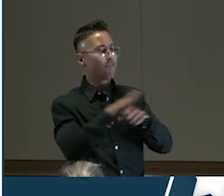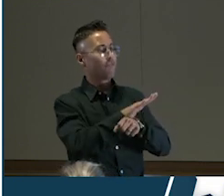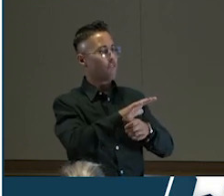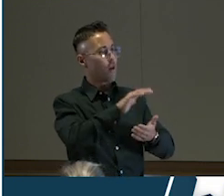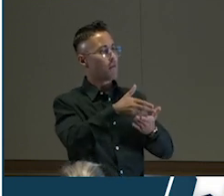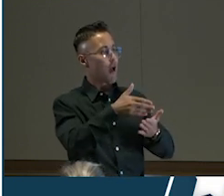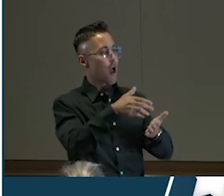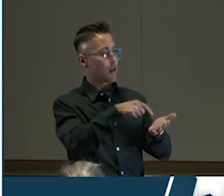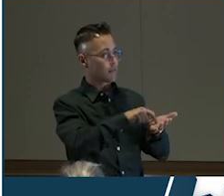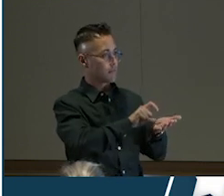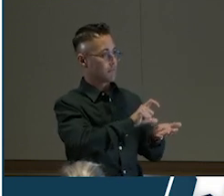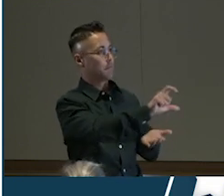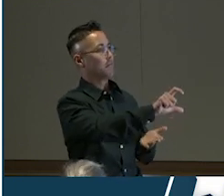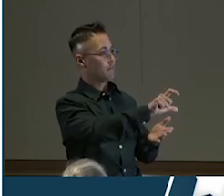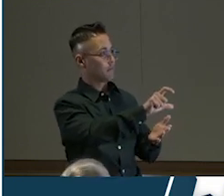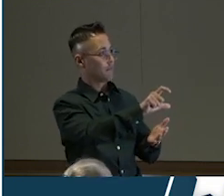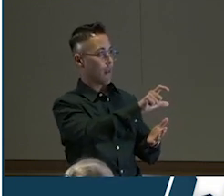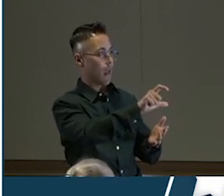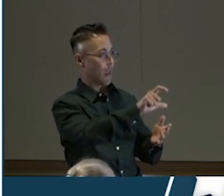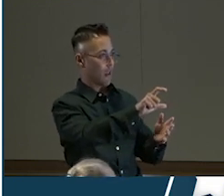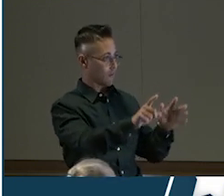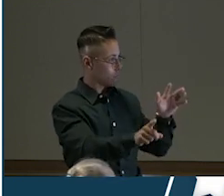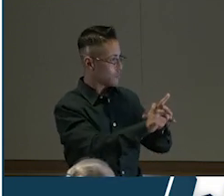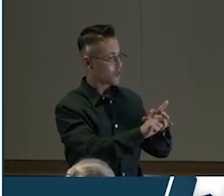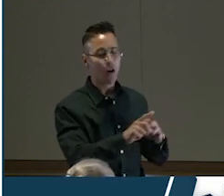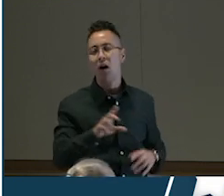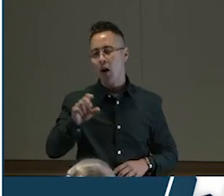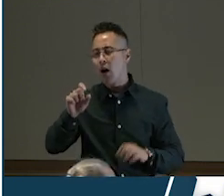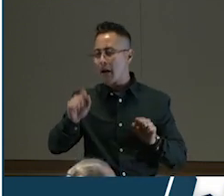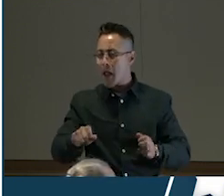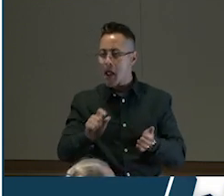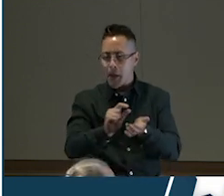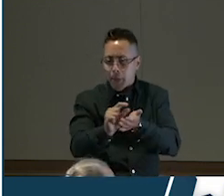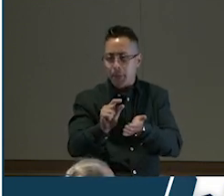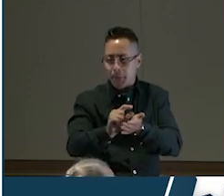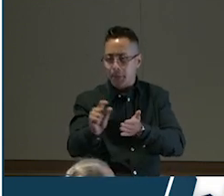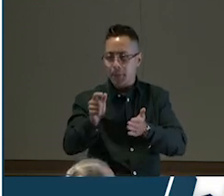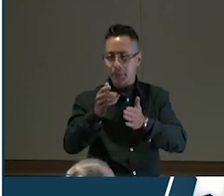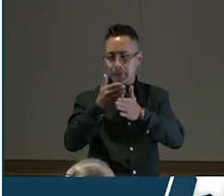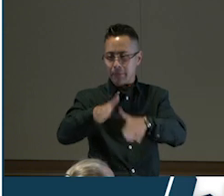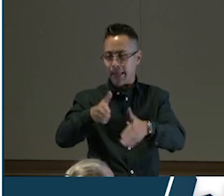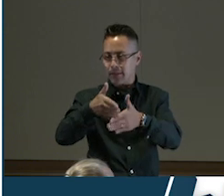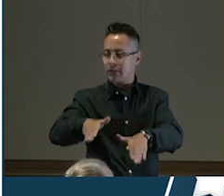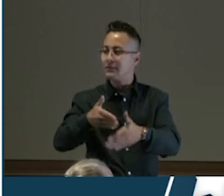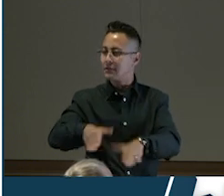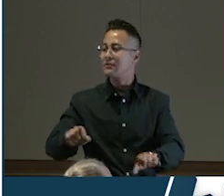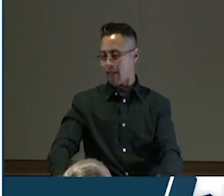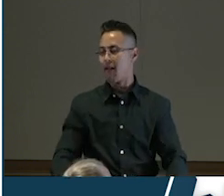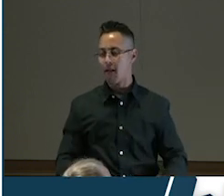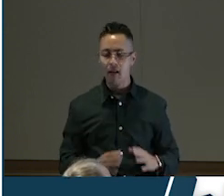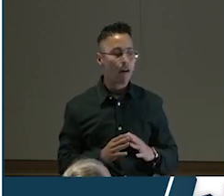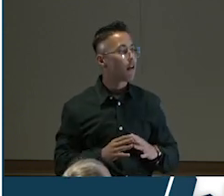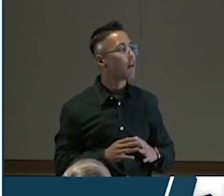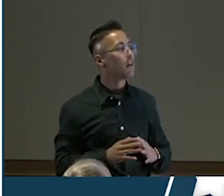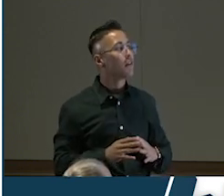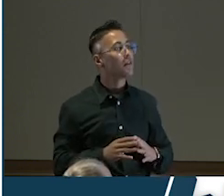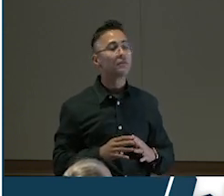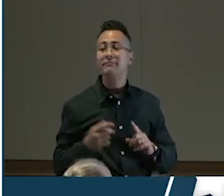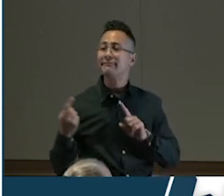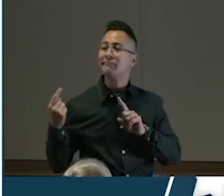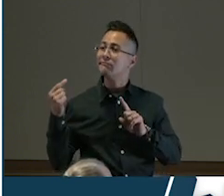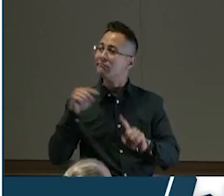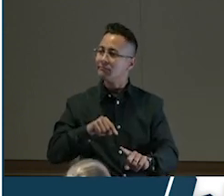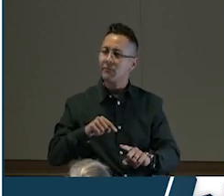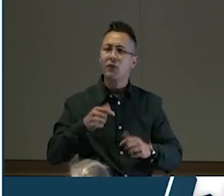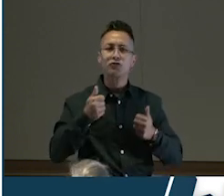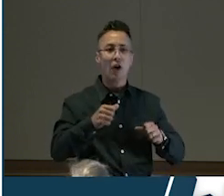No, we will charge, we'll split the fees up into payments if it's needed. And what we're trying to cover with all of this, right,